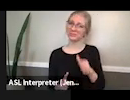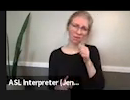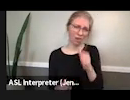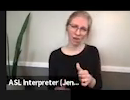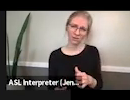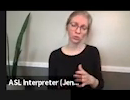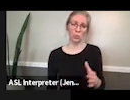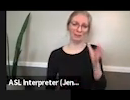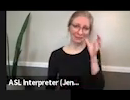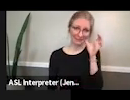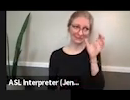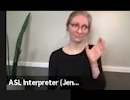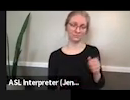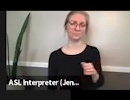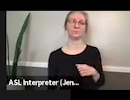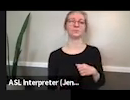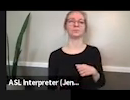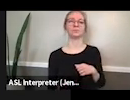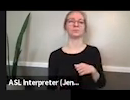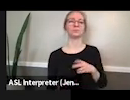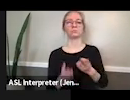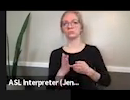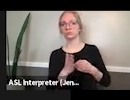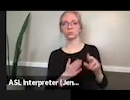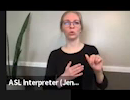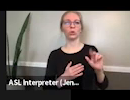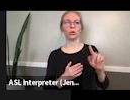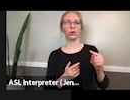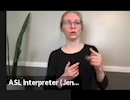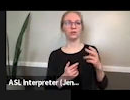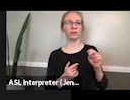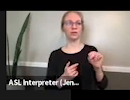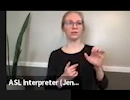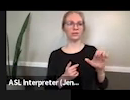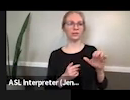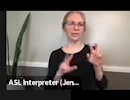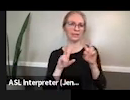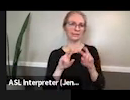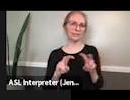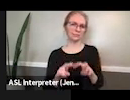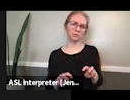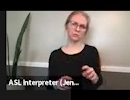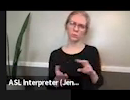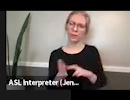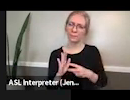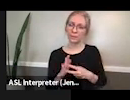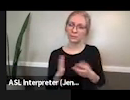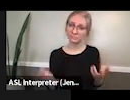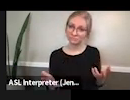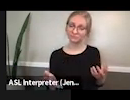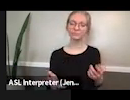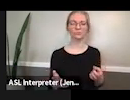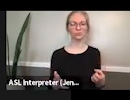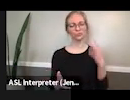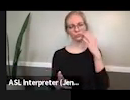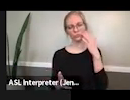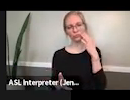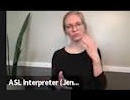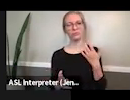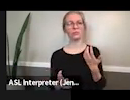Authentic assessment. What does that mean? You know this. This is just call this stuff up to the forefront of your